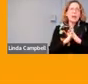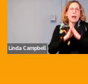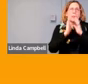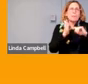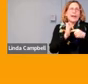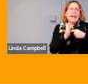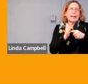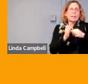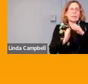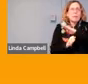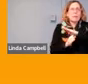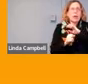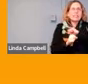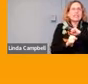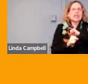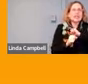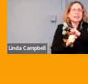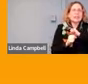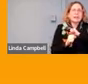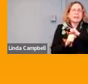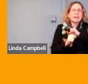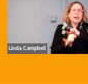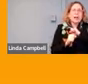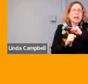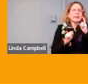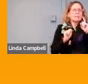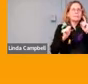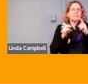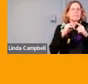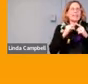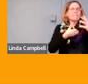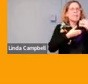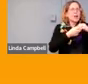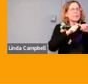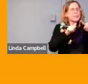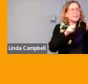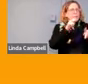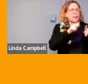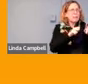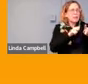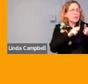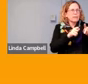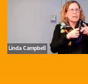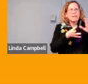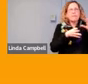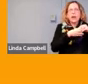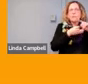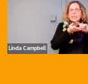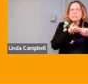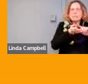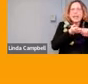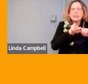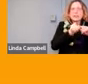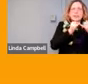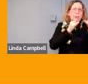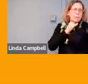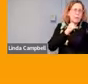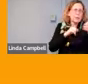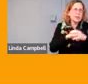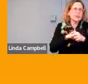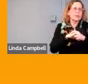money we have to exert, the less we're going to get back on our return. And so when we look at our biosecurity, it involves different people. It